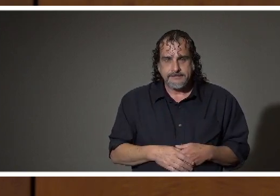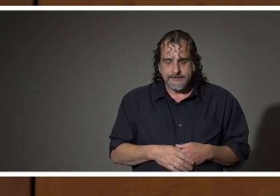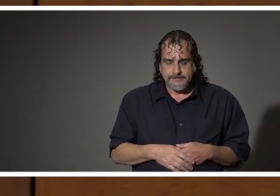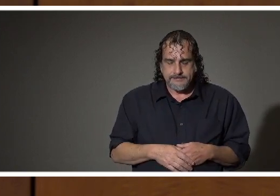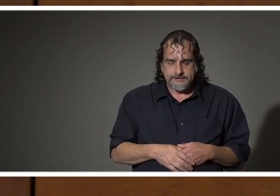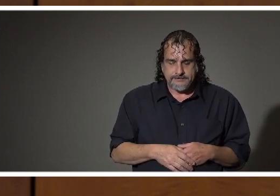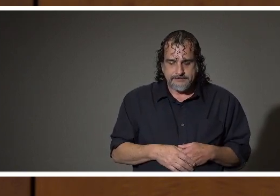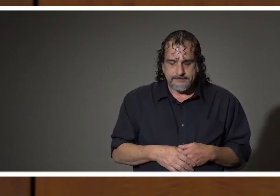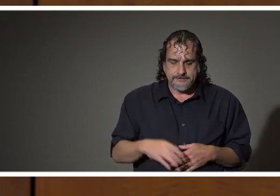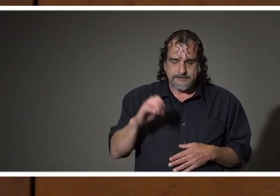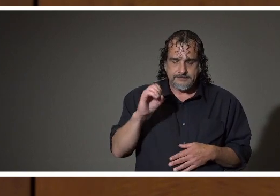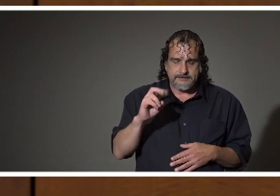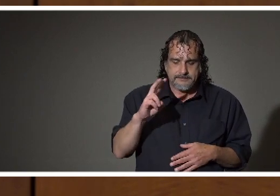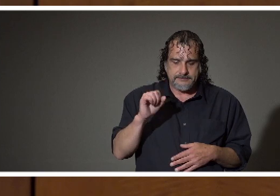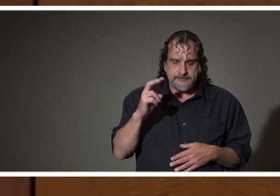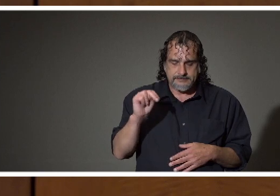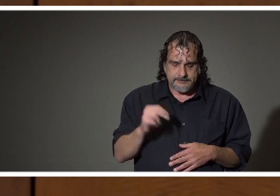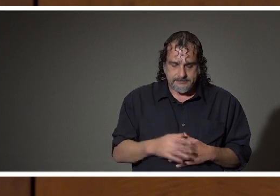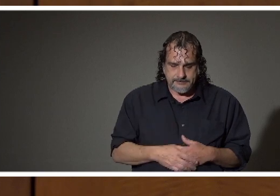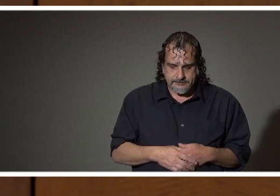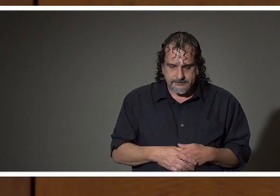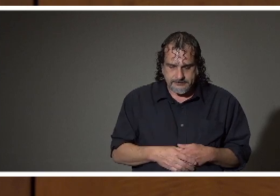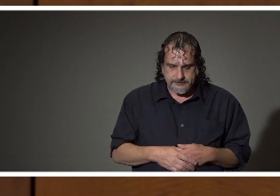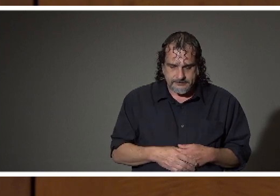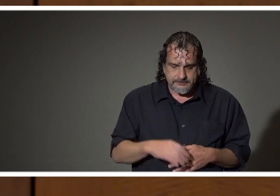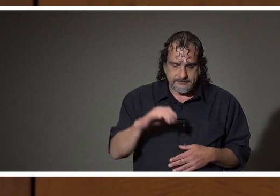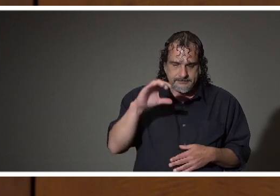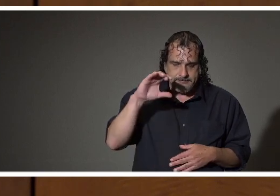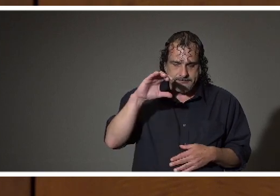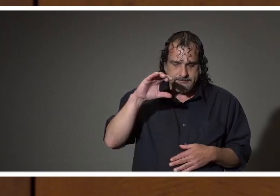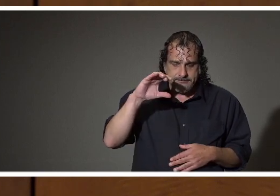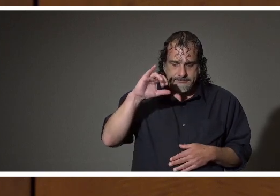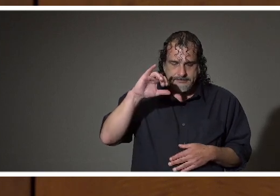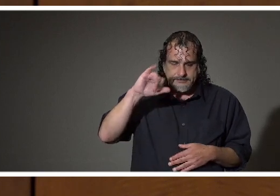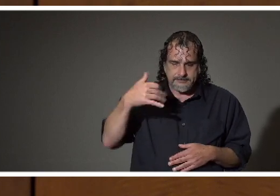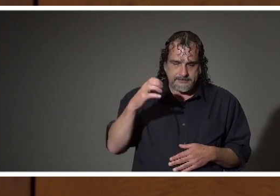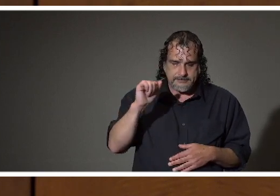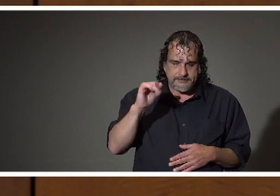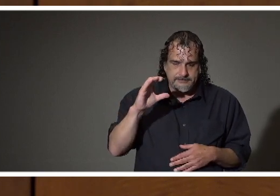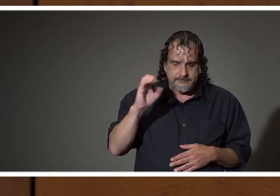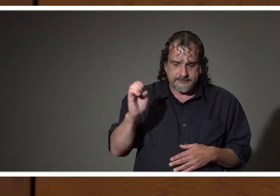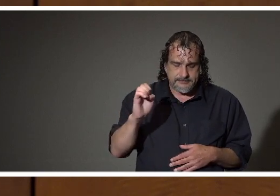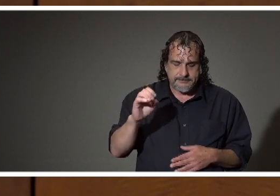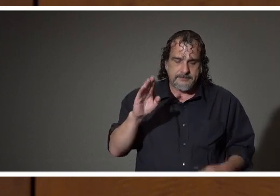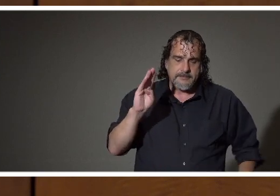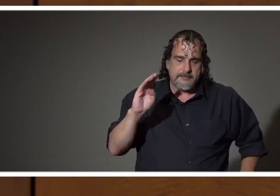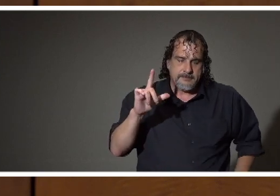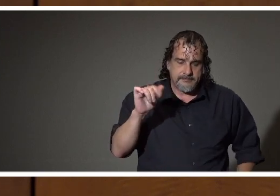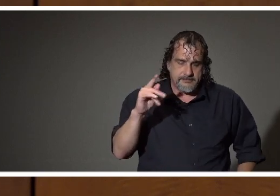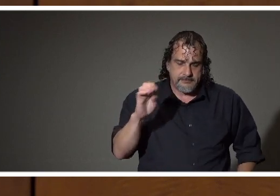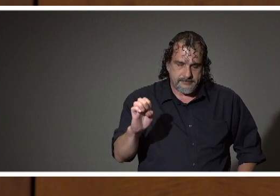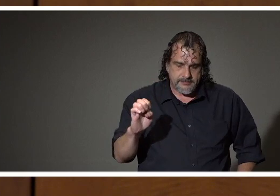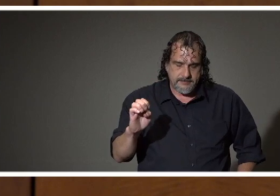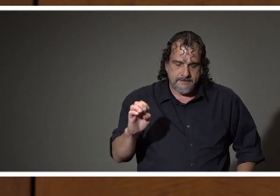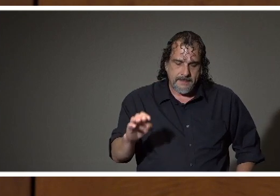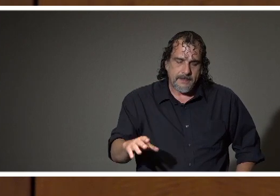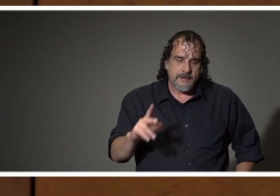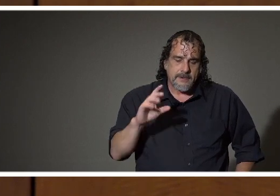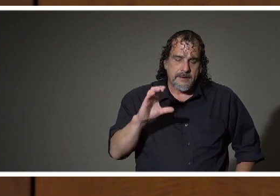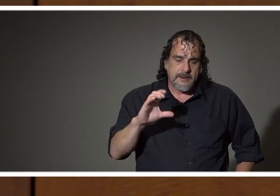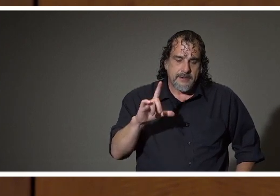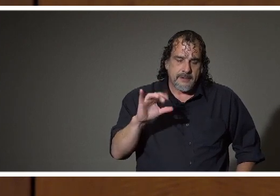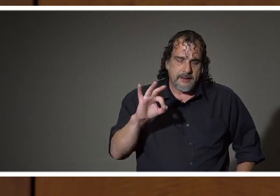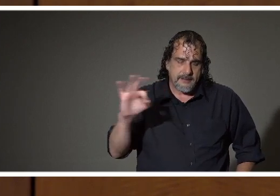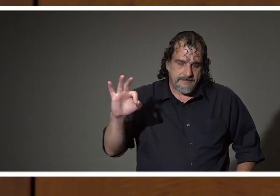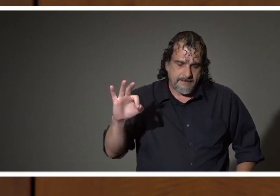Hankins, Evan Spooner, Jace Herron. Happy number 6 to Blake Muirhead. Happy number 9 to Cliff Ward.